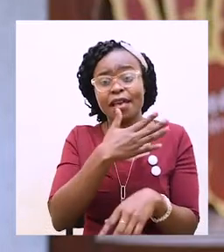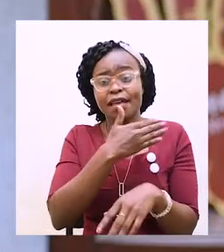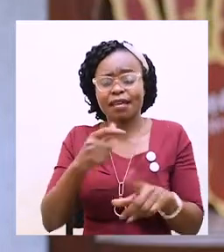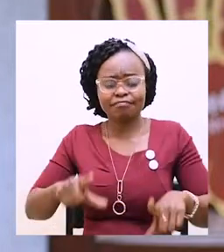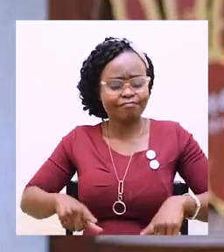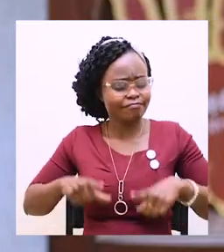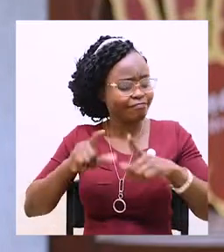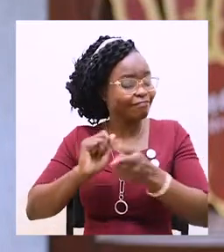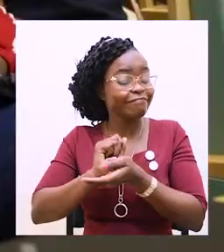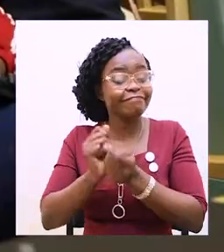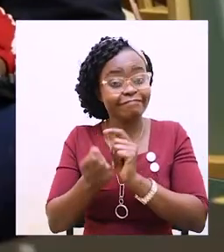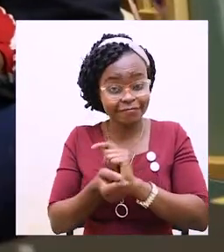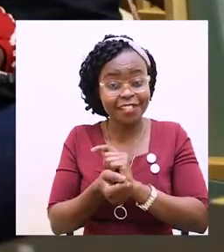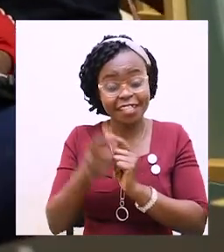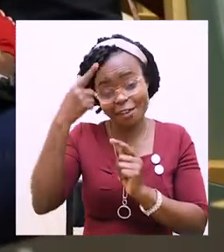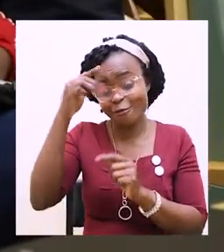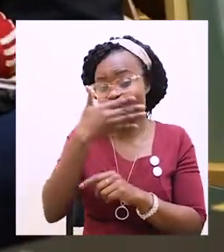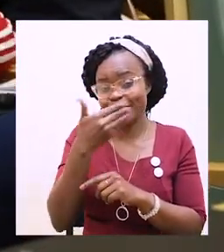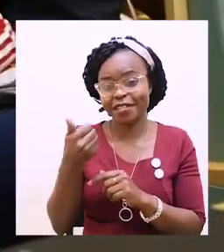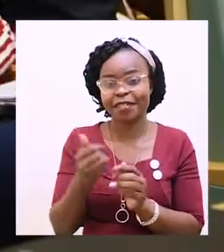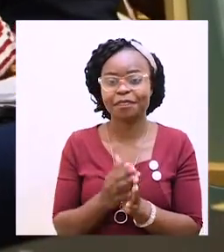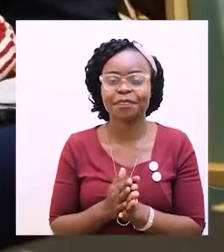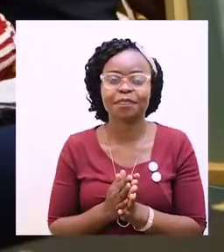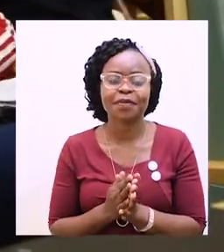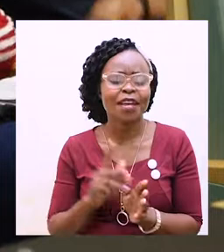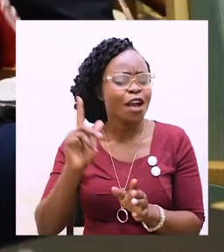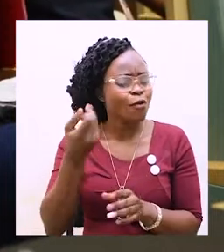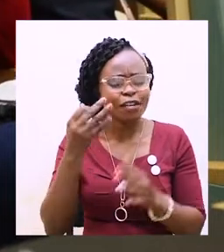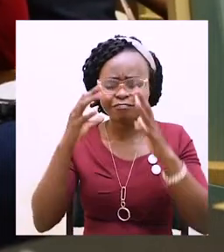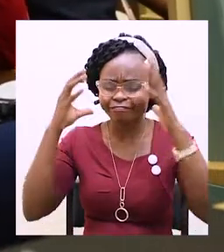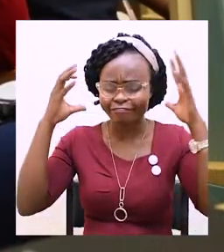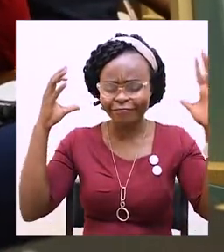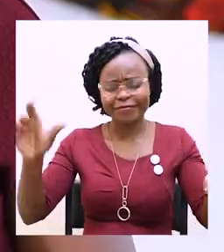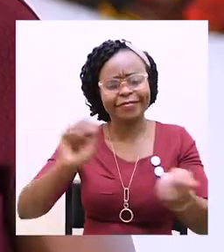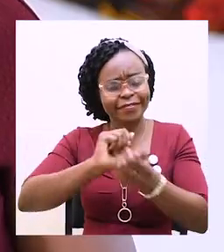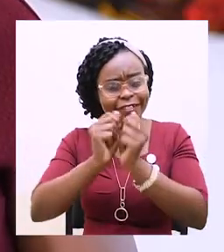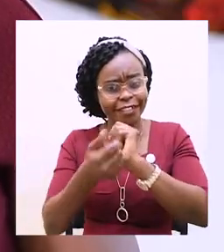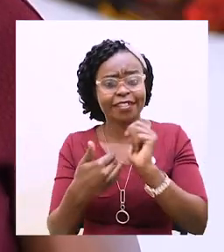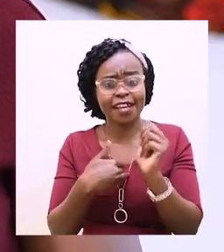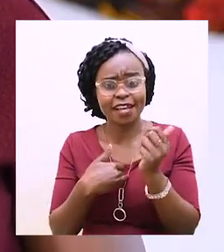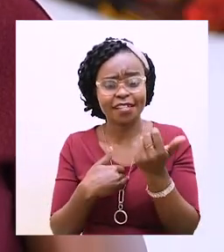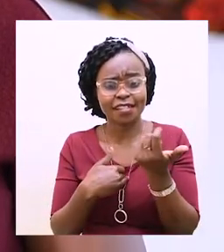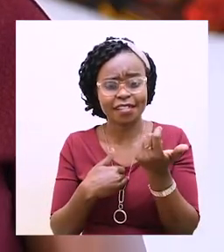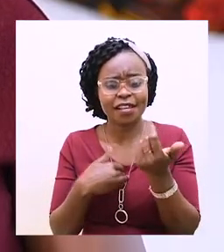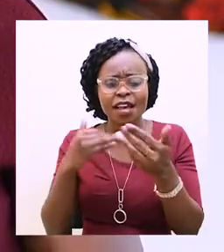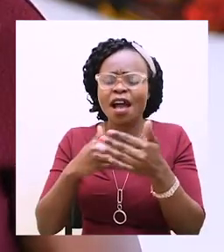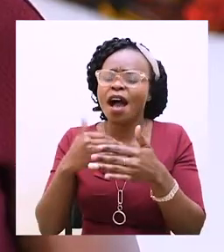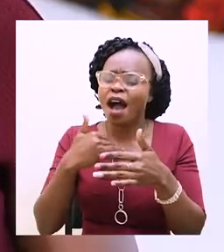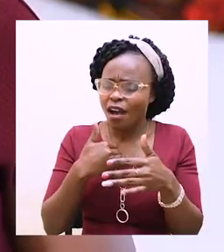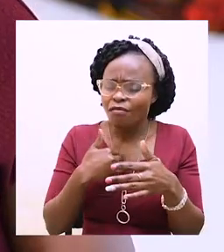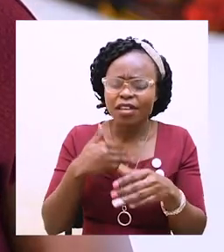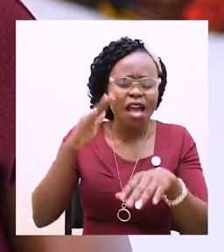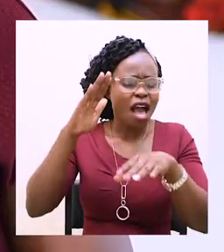that their lives are really changing for the better. One of the greatest impact has been having